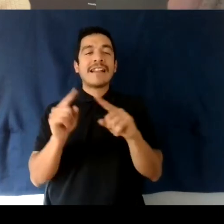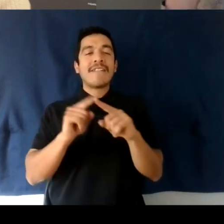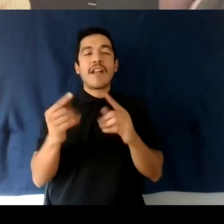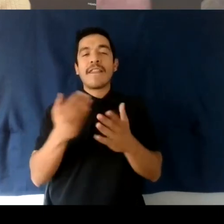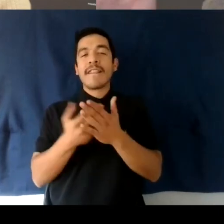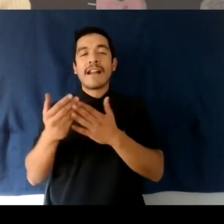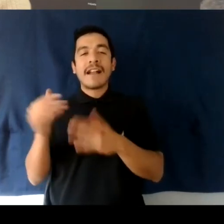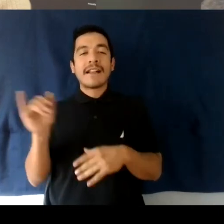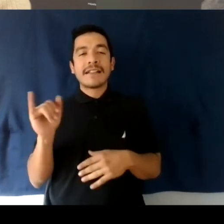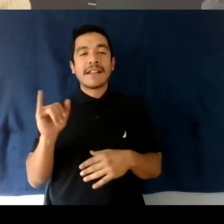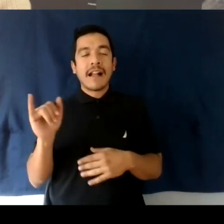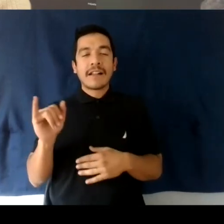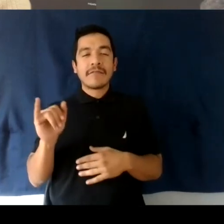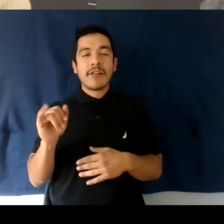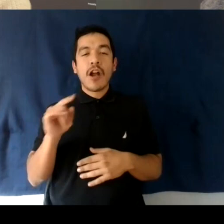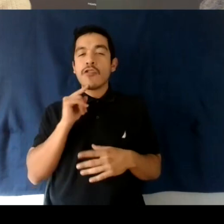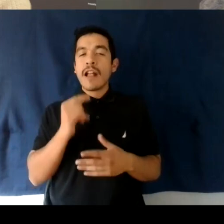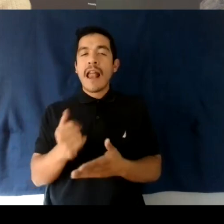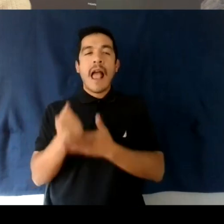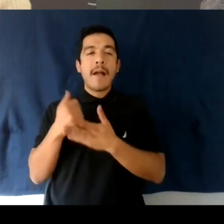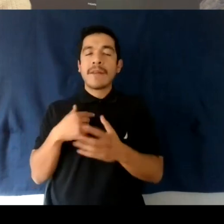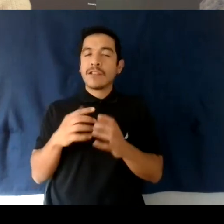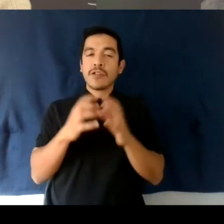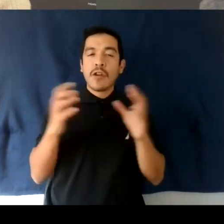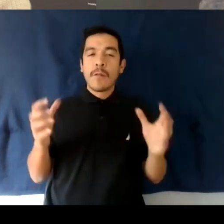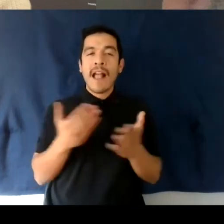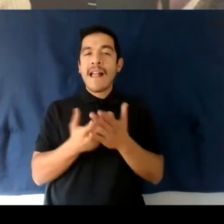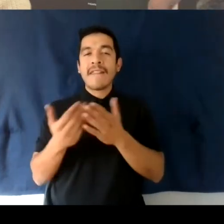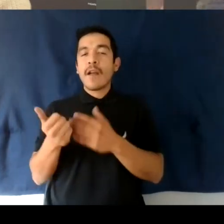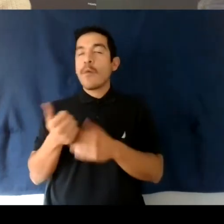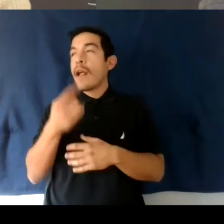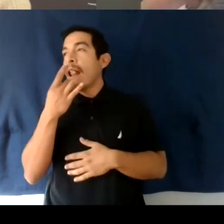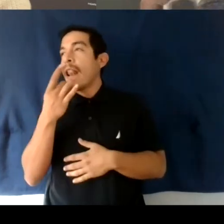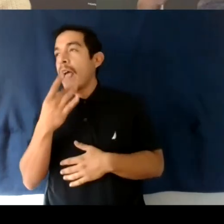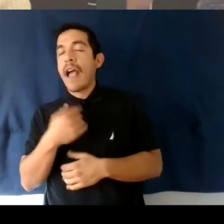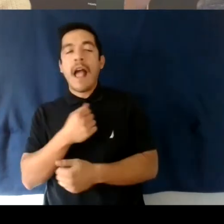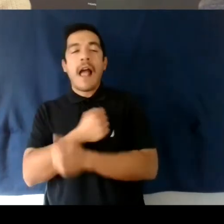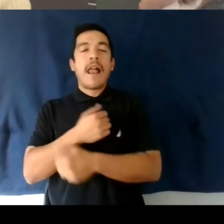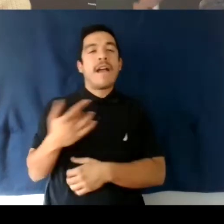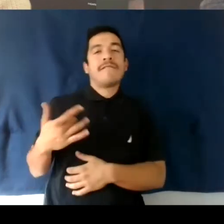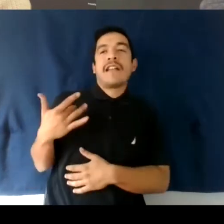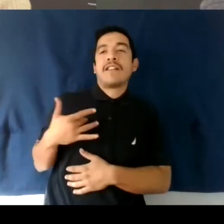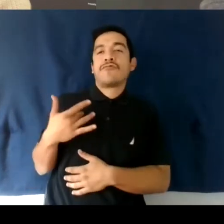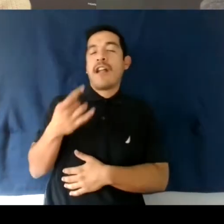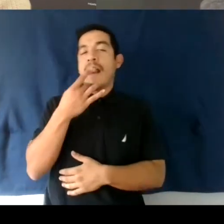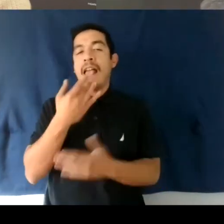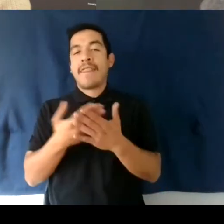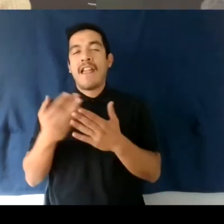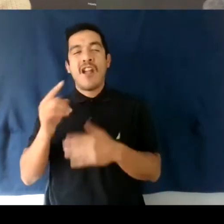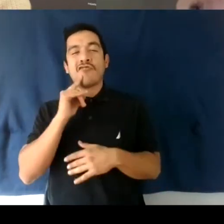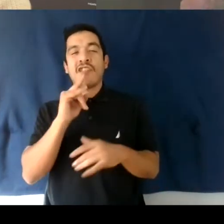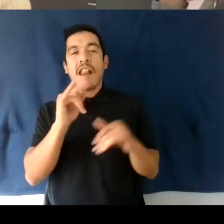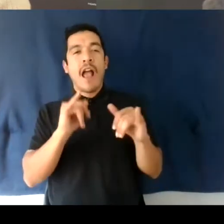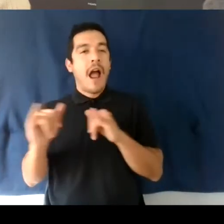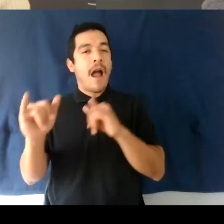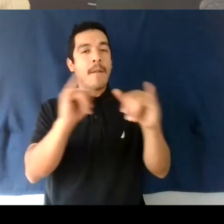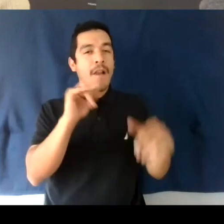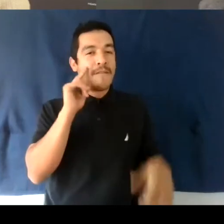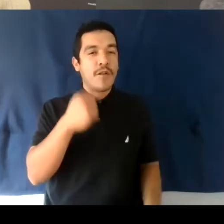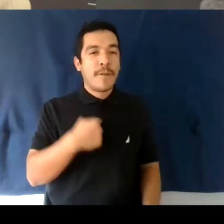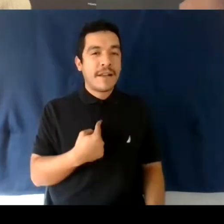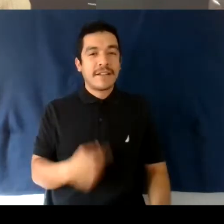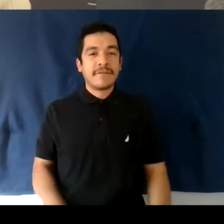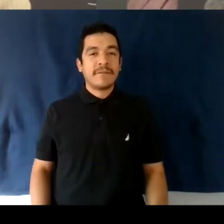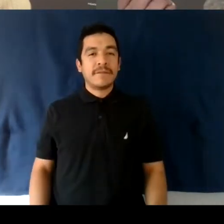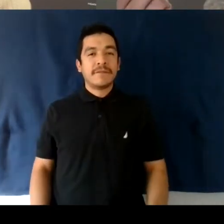like they just help me so much. Things with light, I love sensory light things. It's really calming for me. And Yeah. You sound have